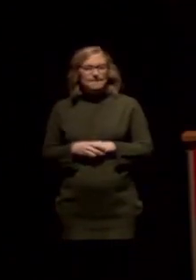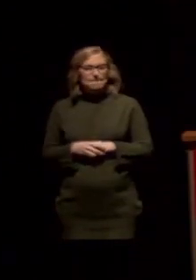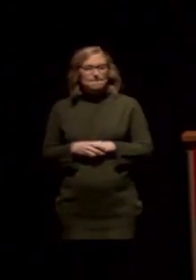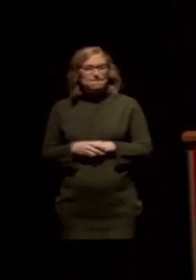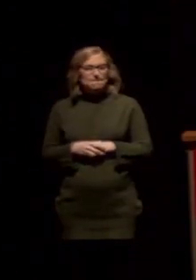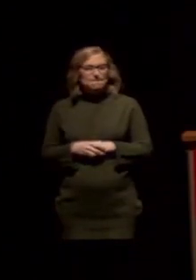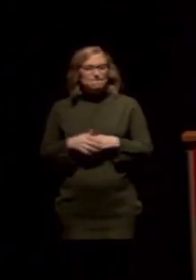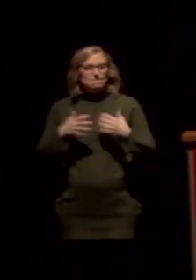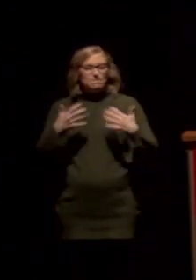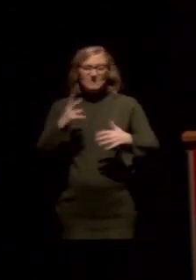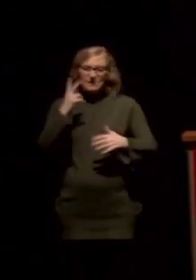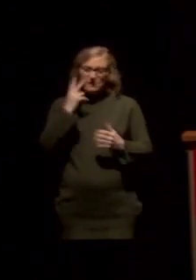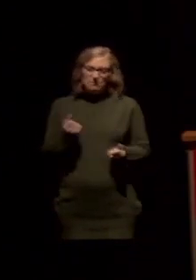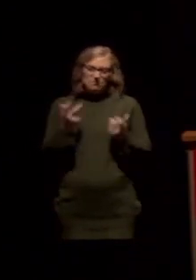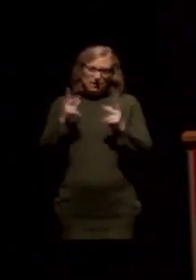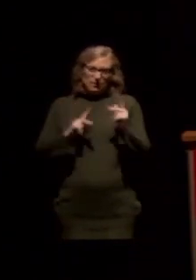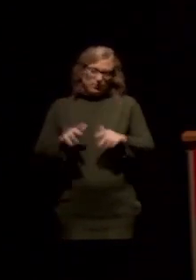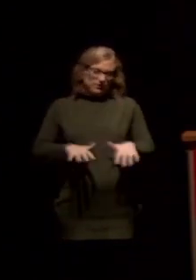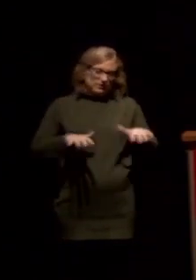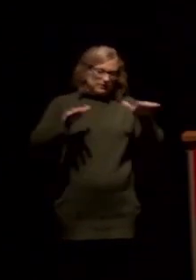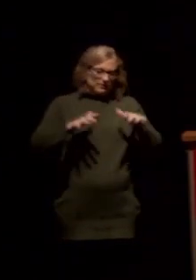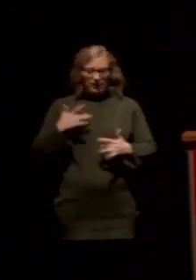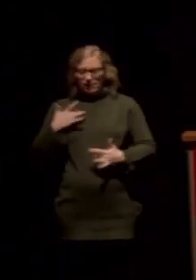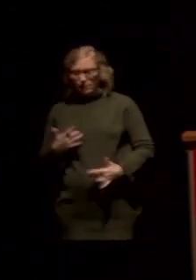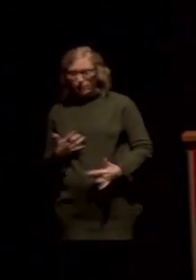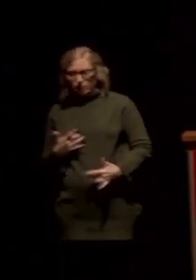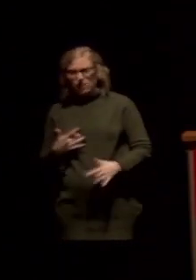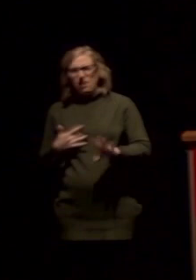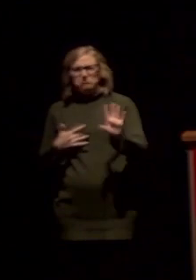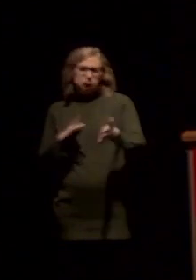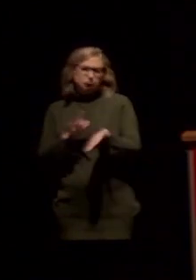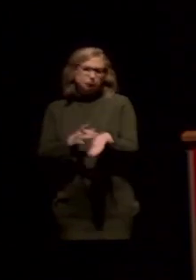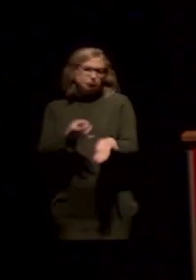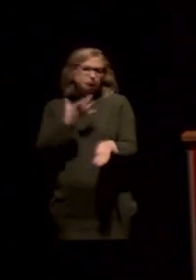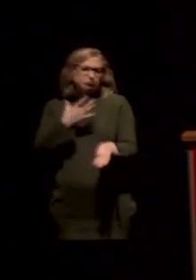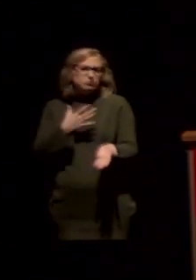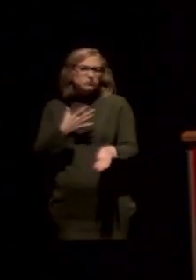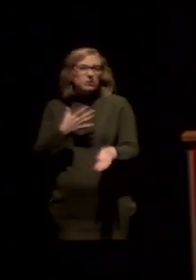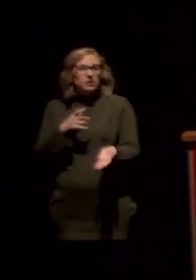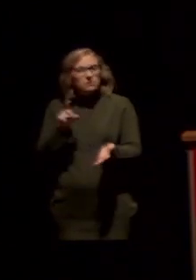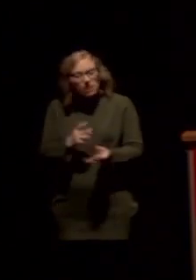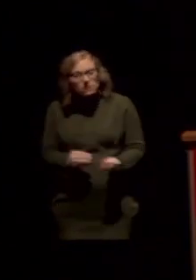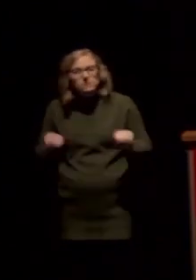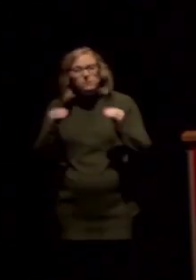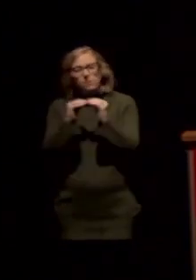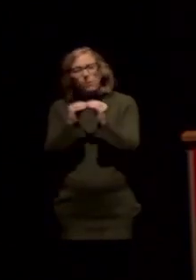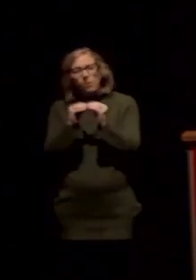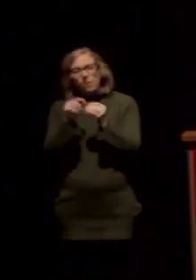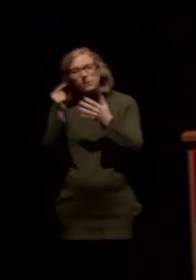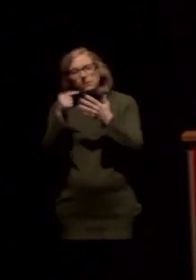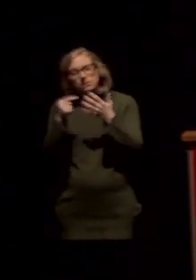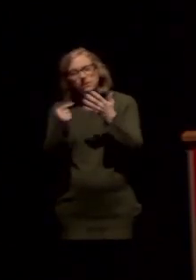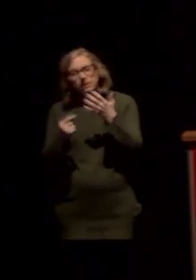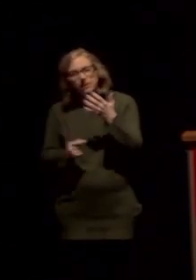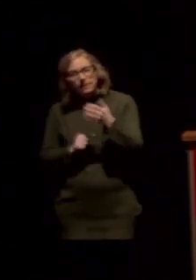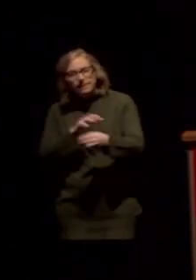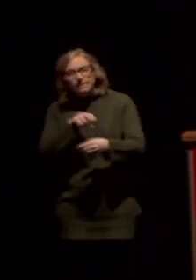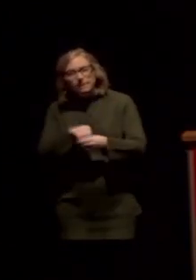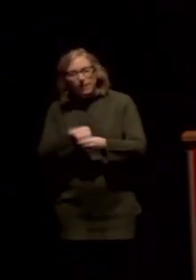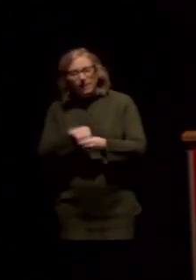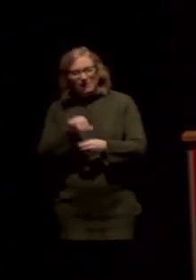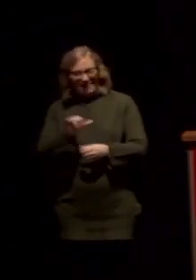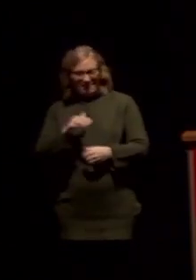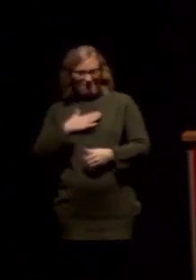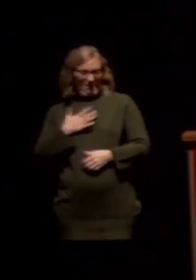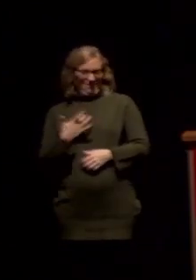I think we've seen a lot of people with anxiety and depression. I'm just going to quick take a med. You have to do more than that. And so that's where I kind of fall into this,